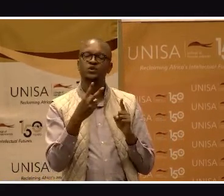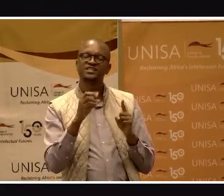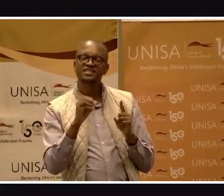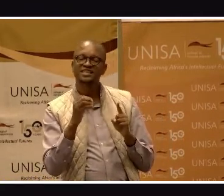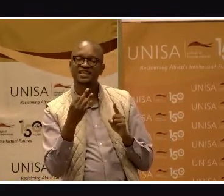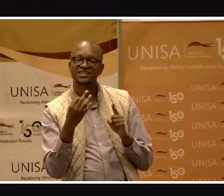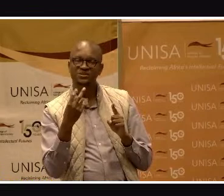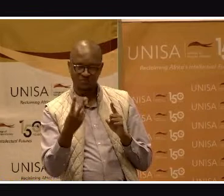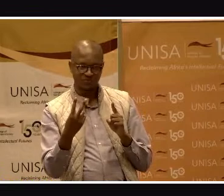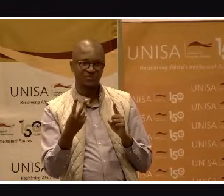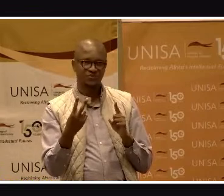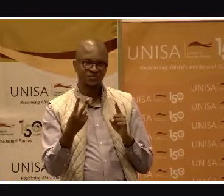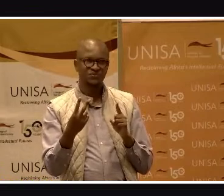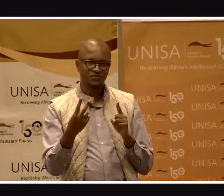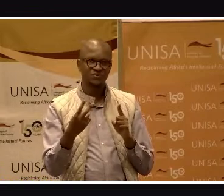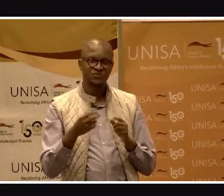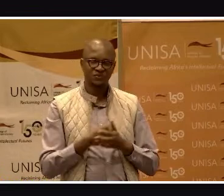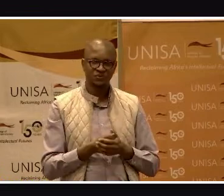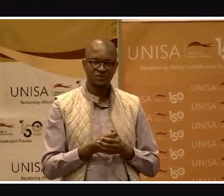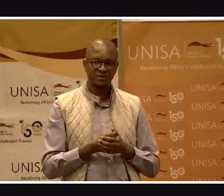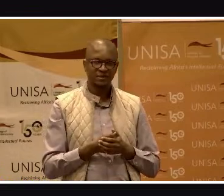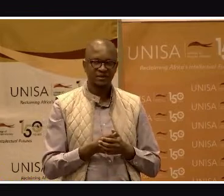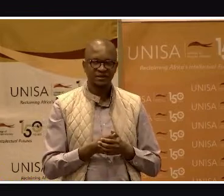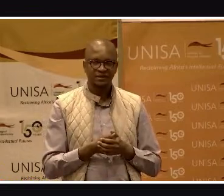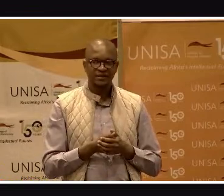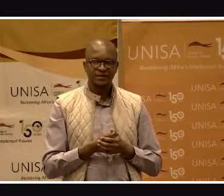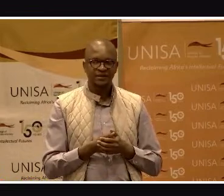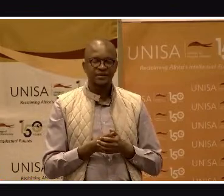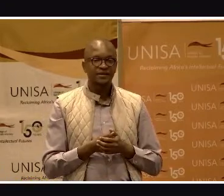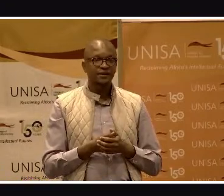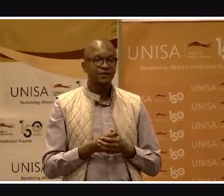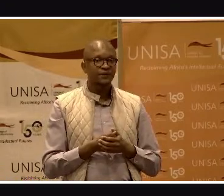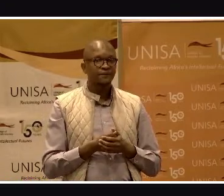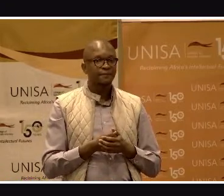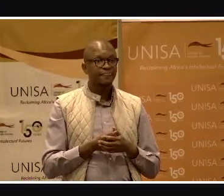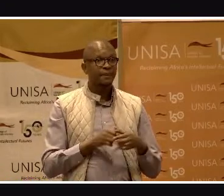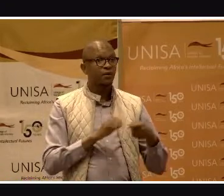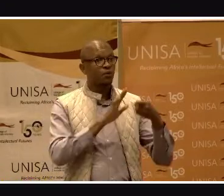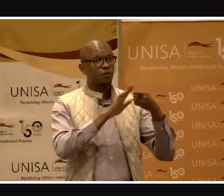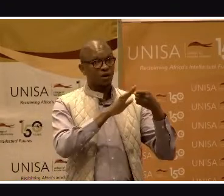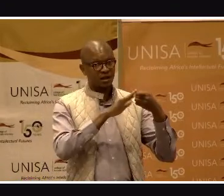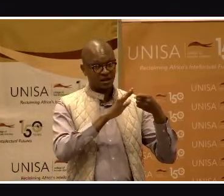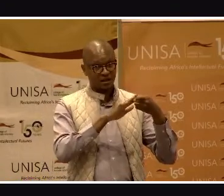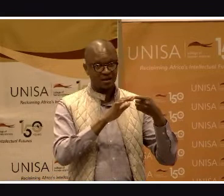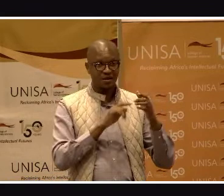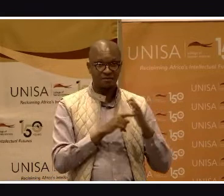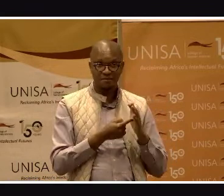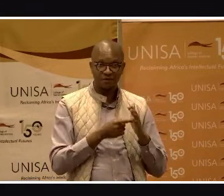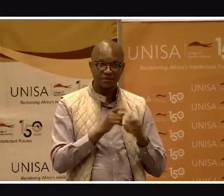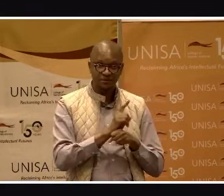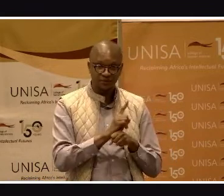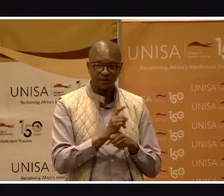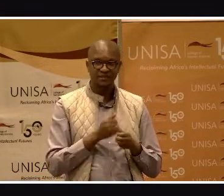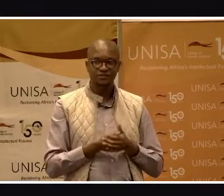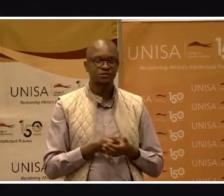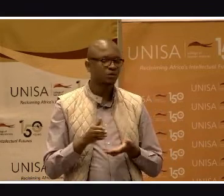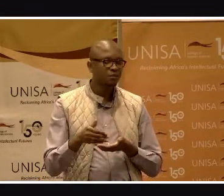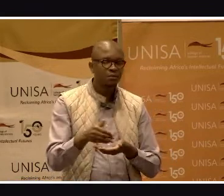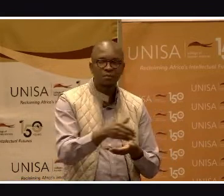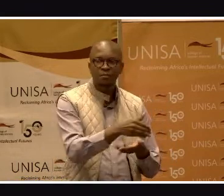was the rationale? What was the intention behind this? One, to mobilize partners and resources